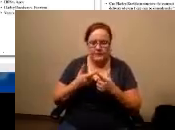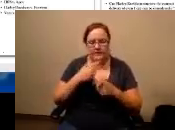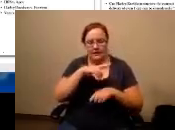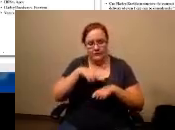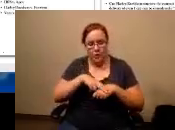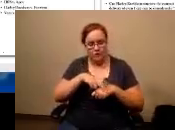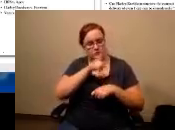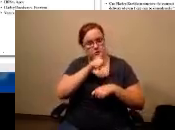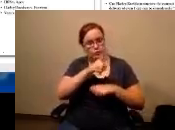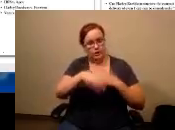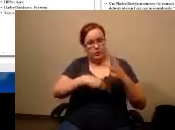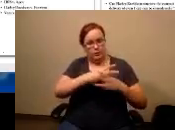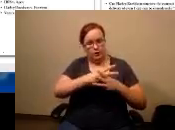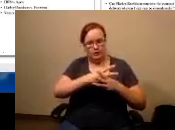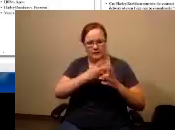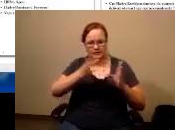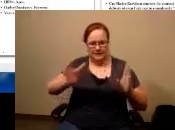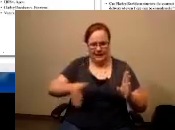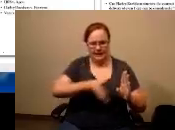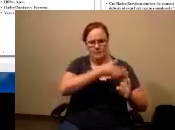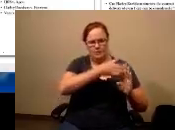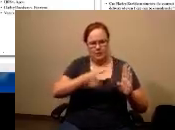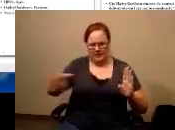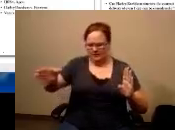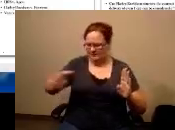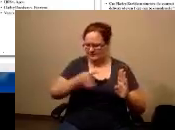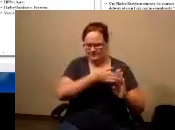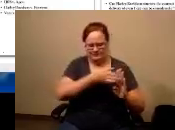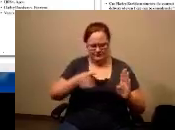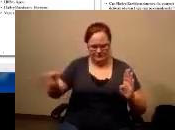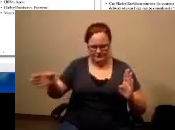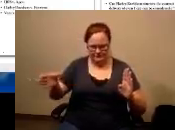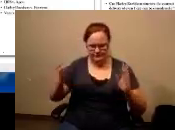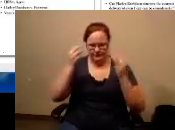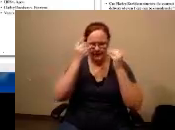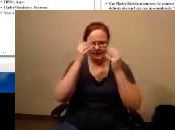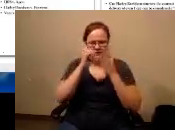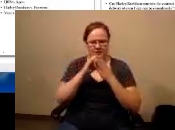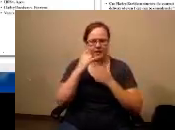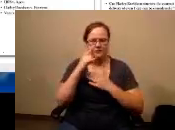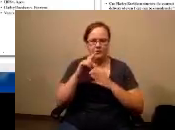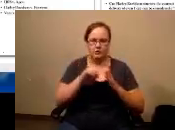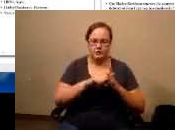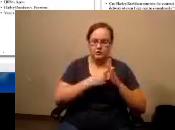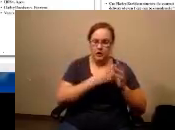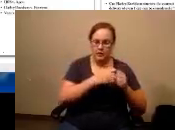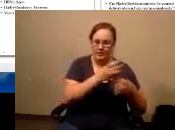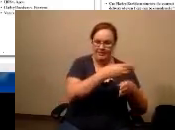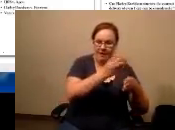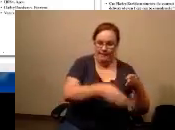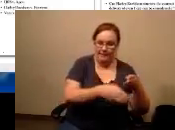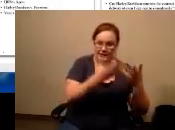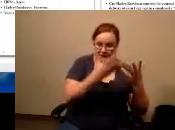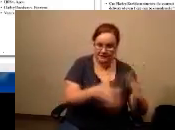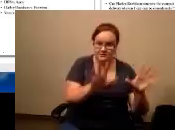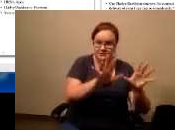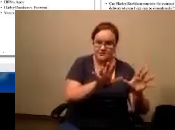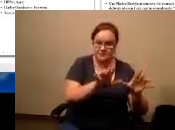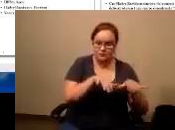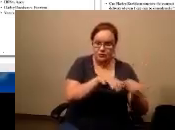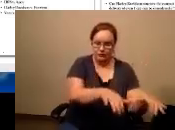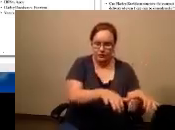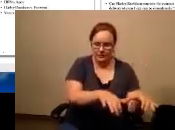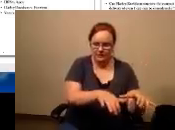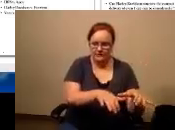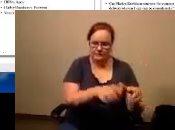the real world, there's this big space in between. Think of it in terms of starting with complete performance, and there's a